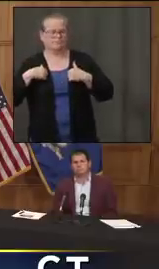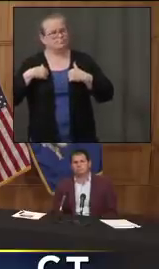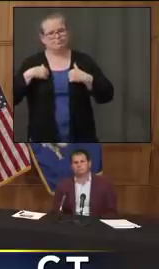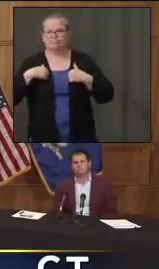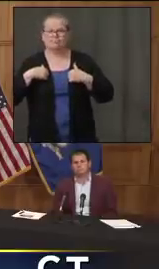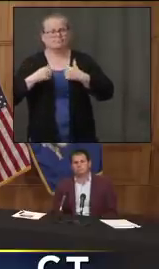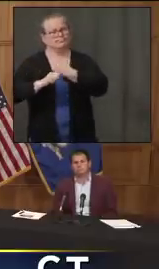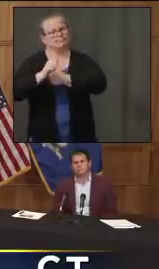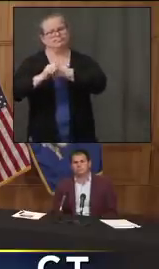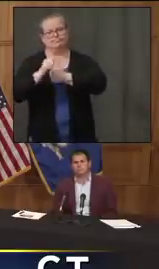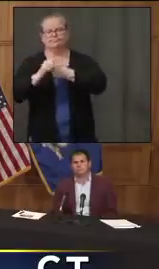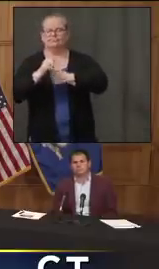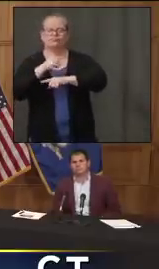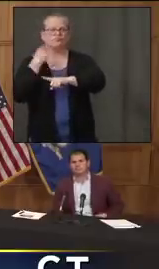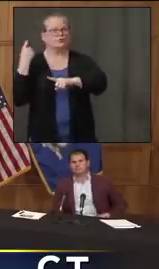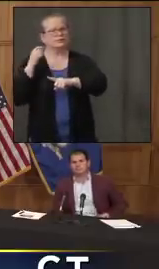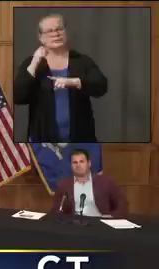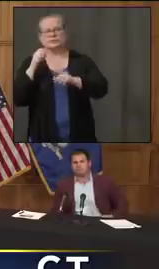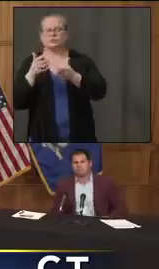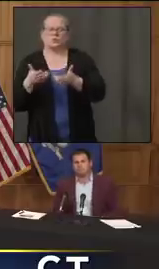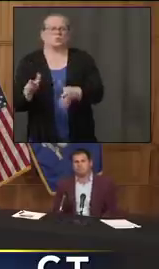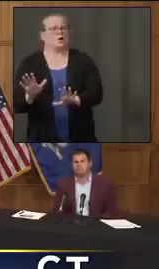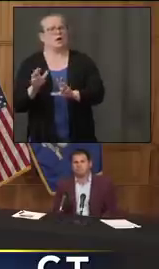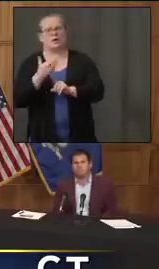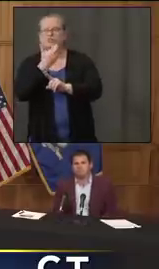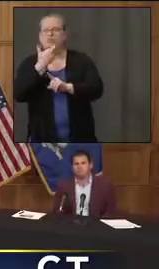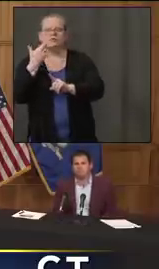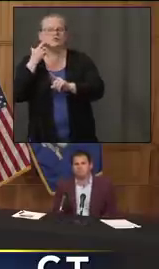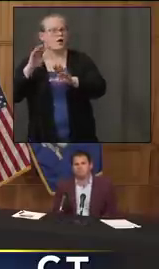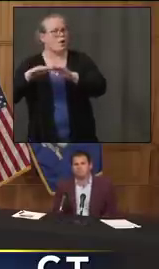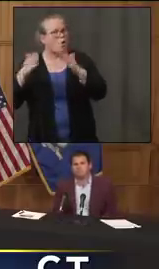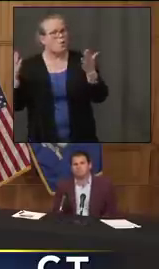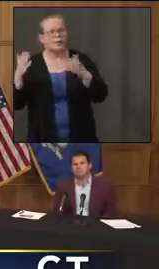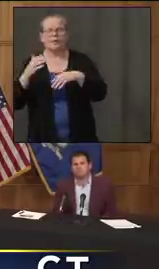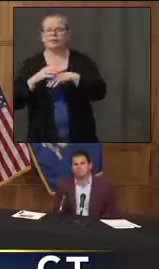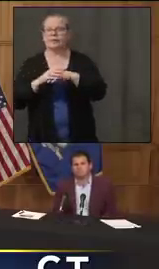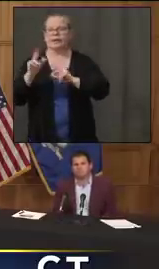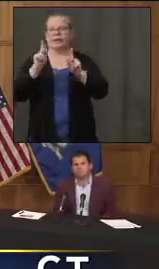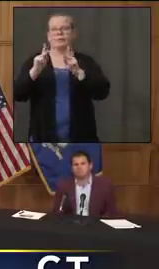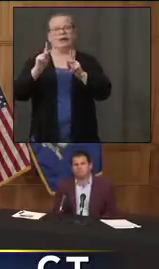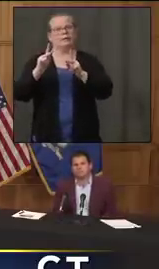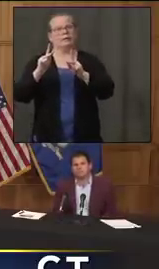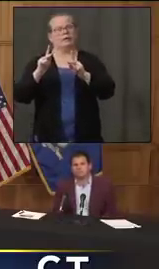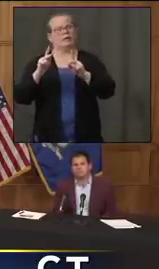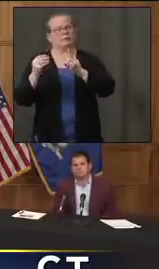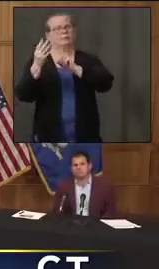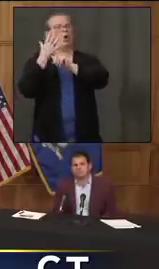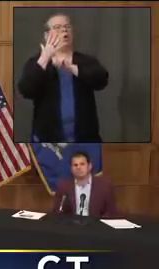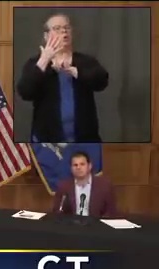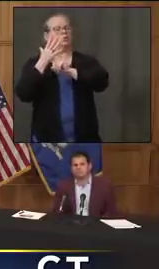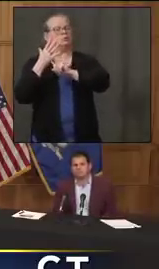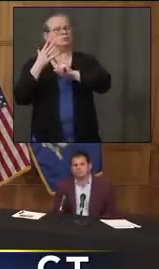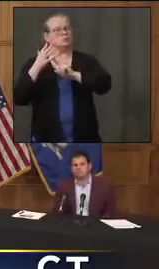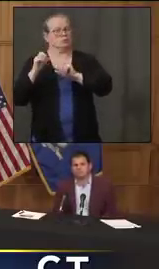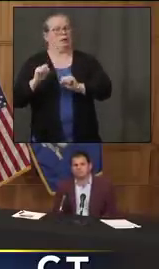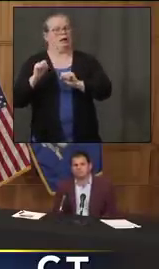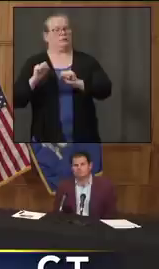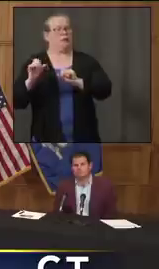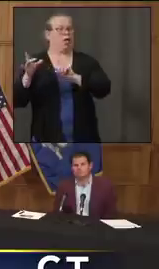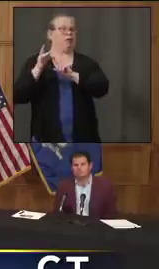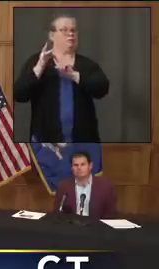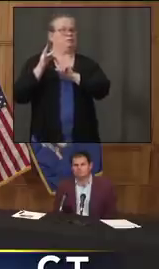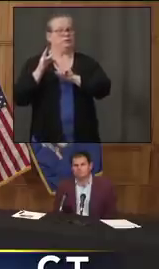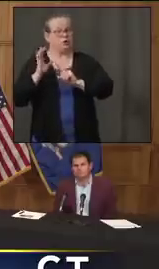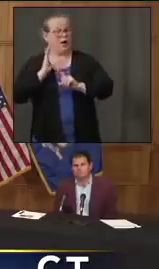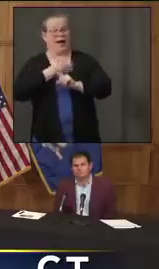up a restaurant and exposing people to infection. So, sorry, you can't open in our